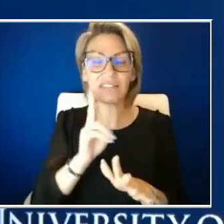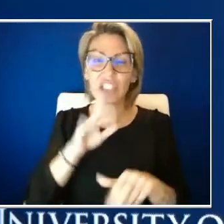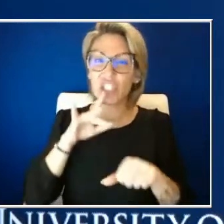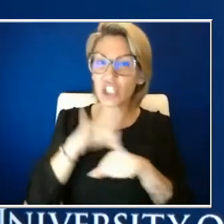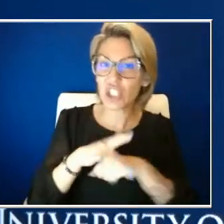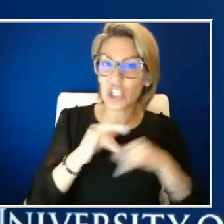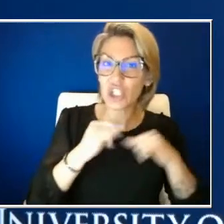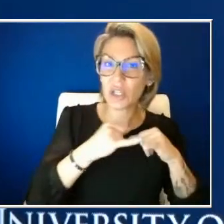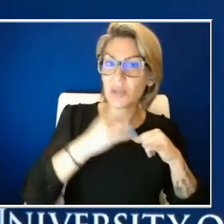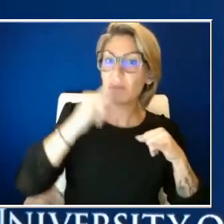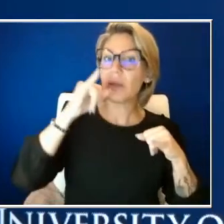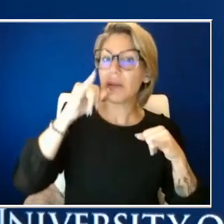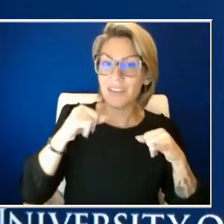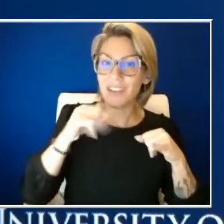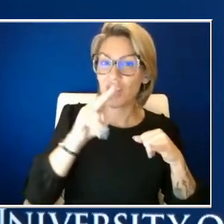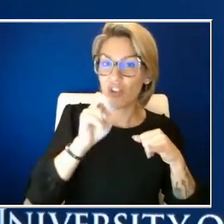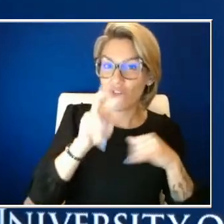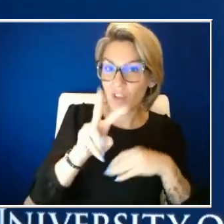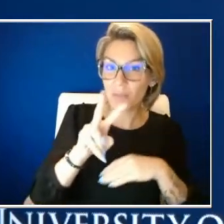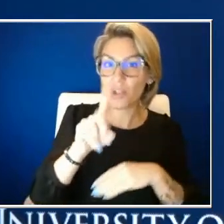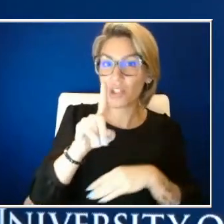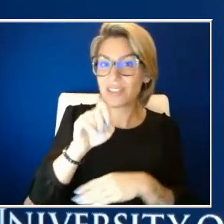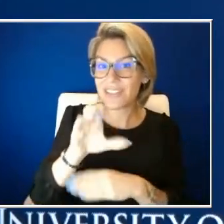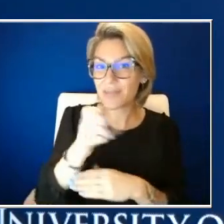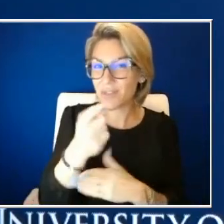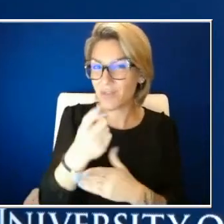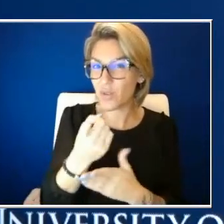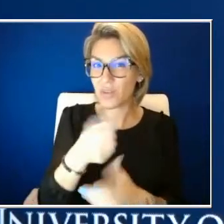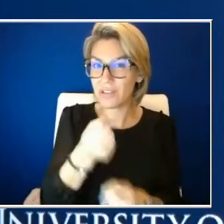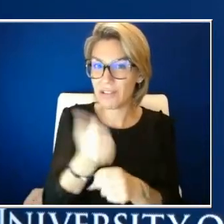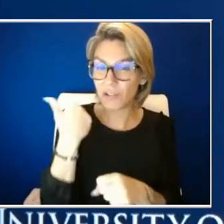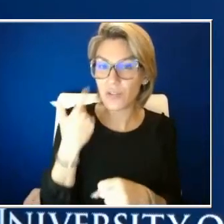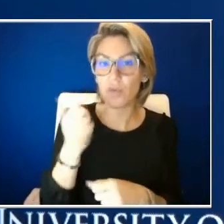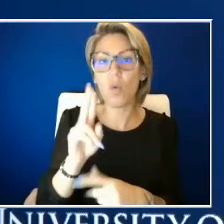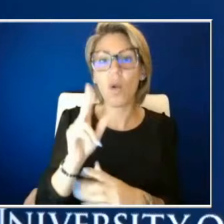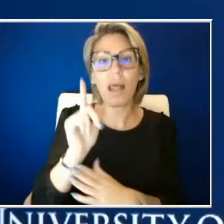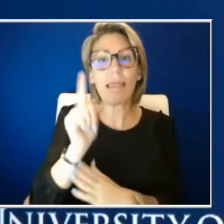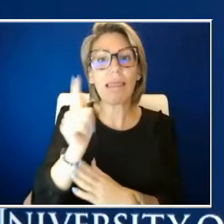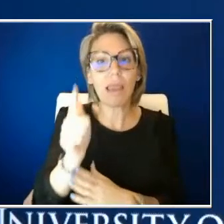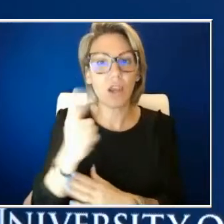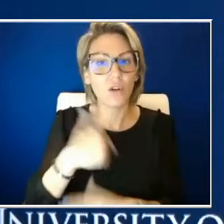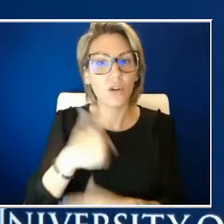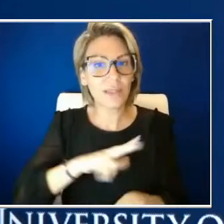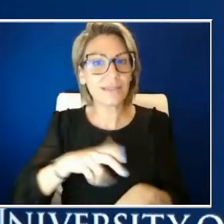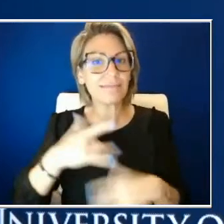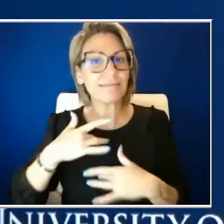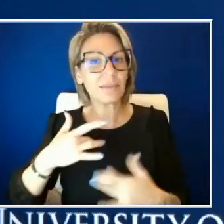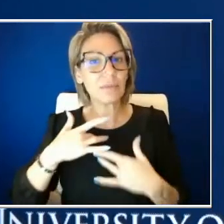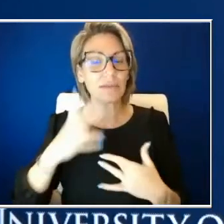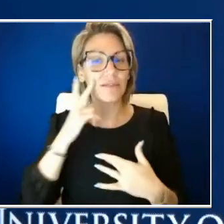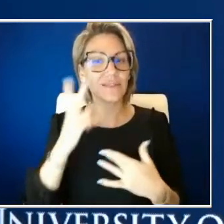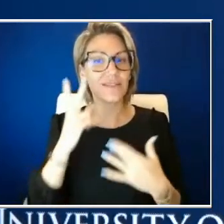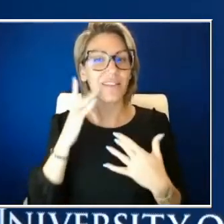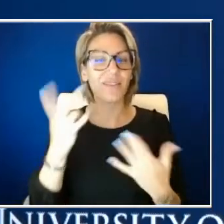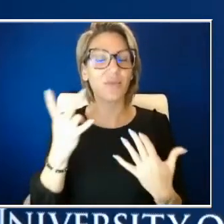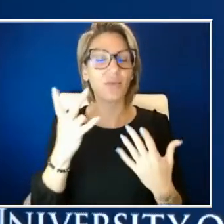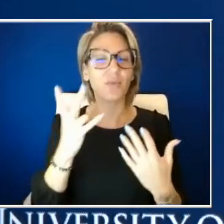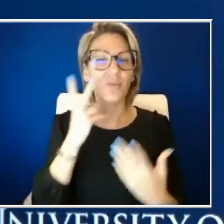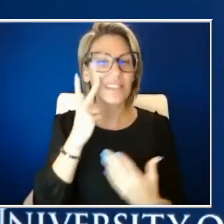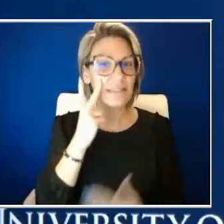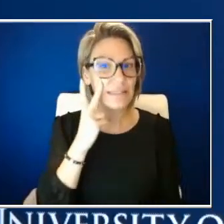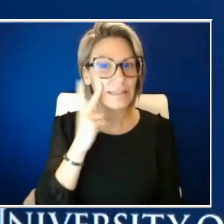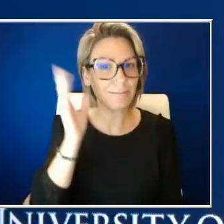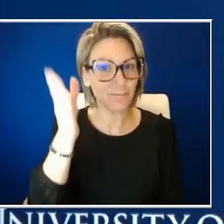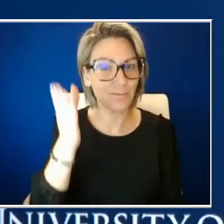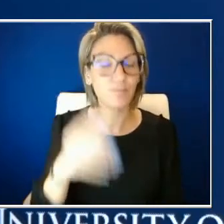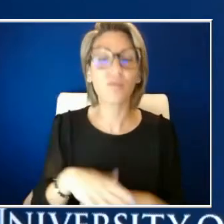November, December, as we had a couple years ago, or will it be a later peak like we normally see? I think that remains to be seen at this point. But what we